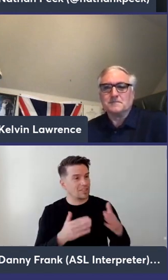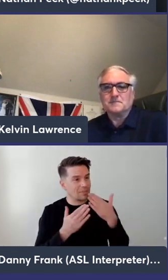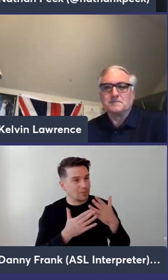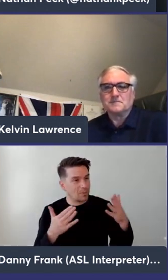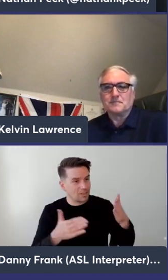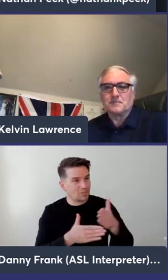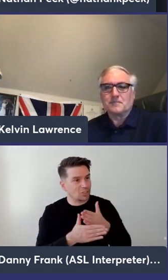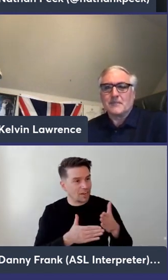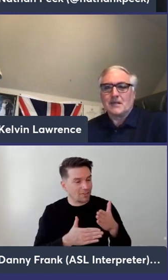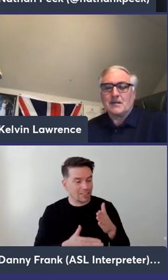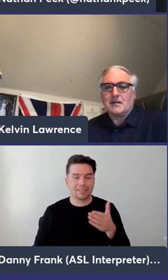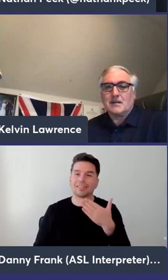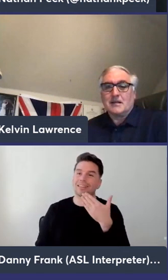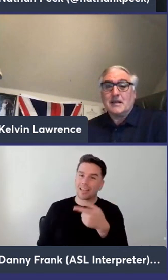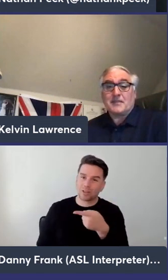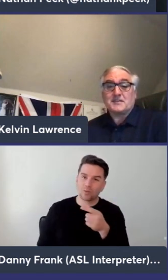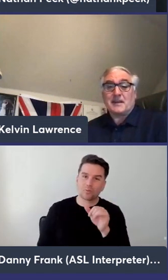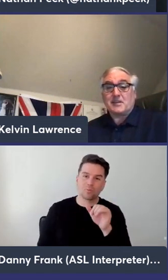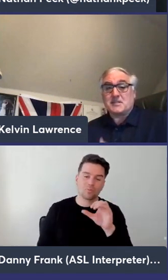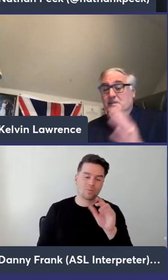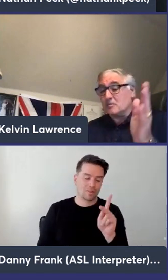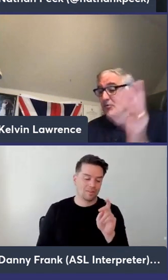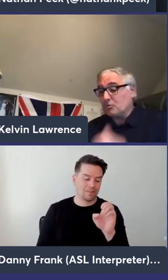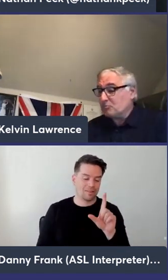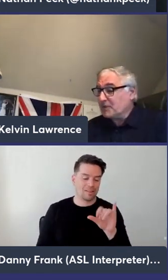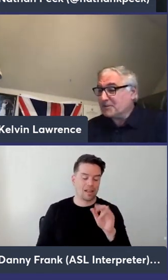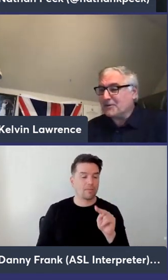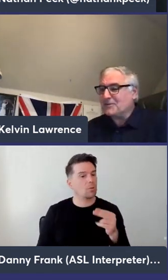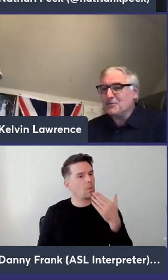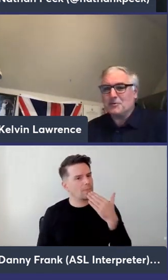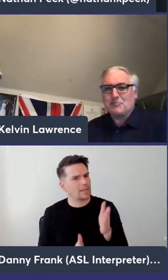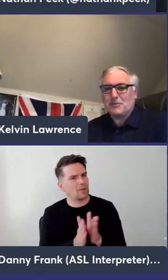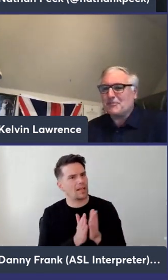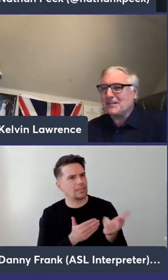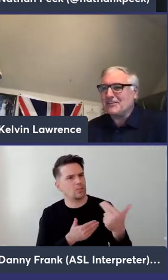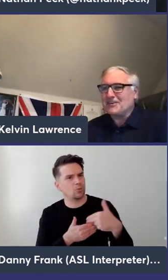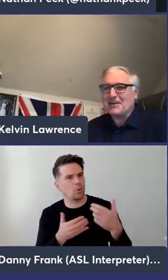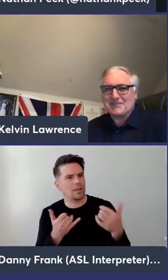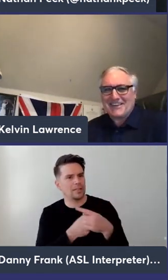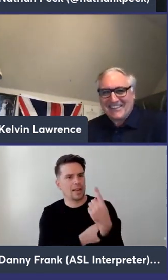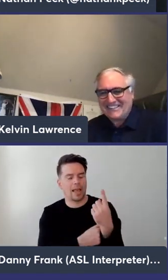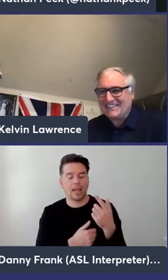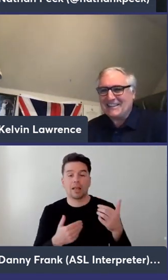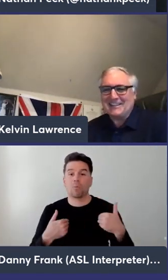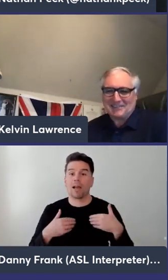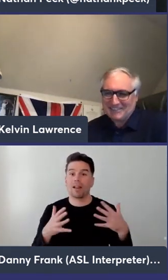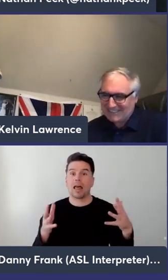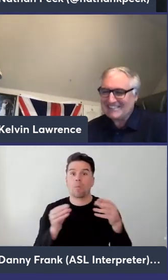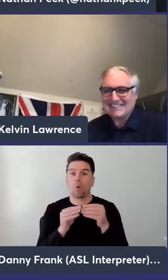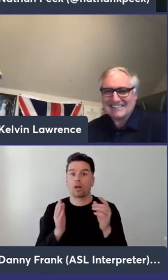Kevin. Yeah, thanks for having us. There's a lot more we could go into, but we've probably run out of time. So.